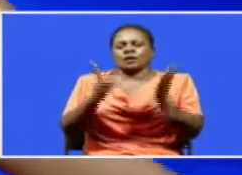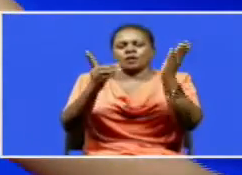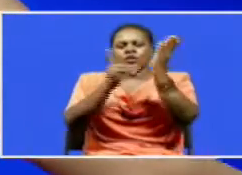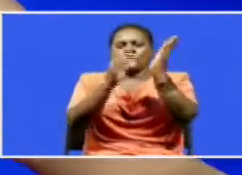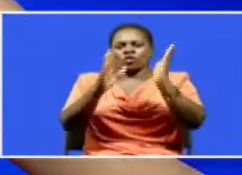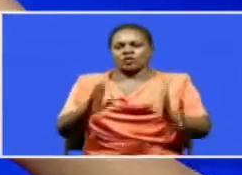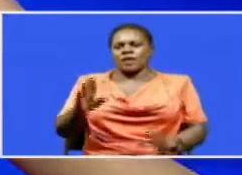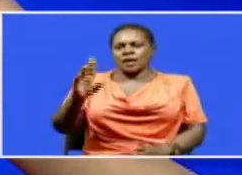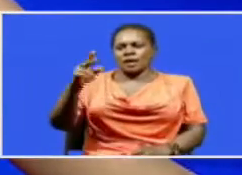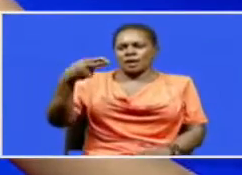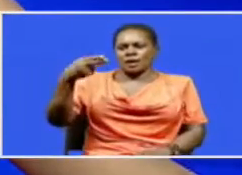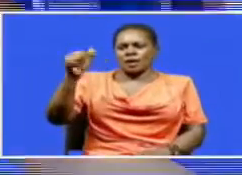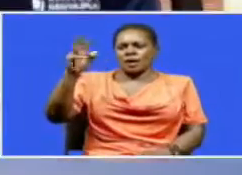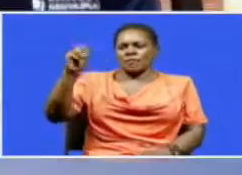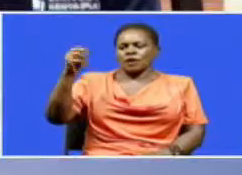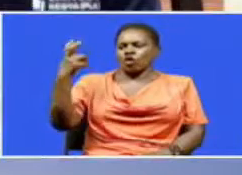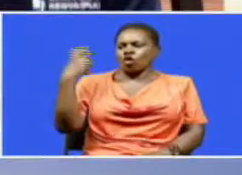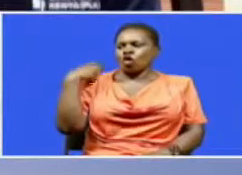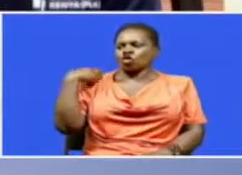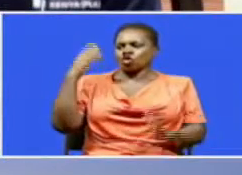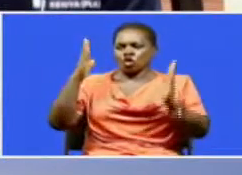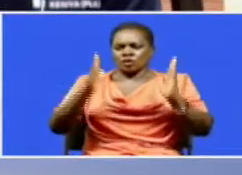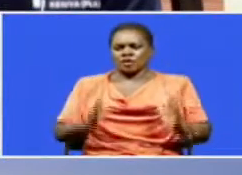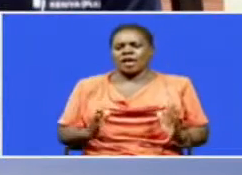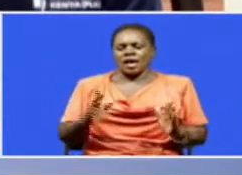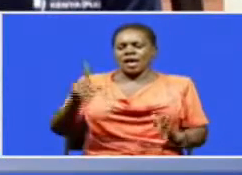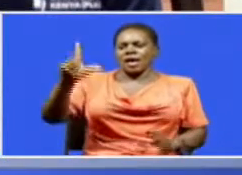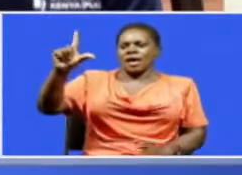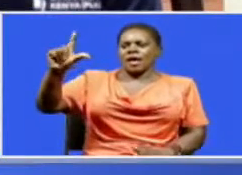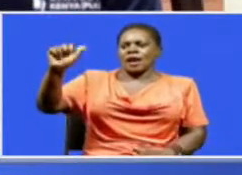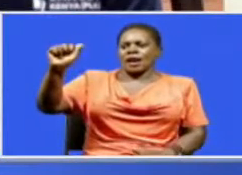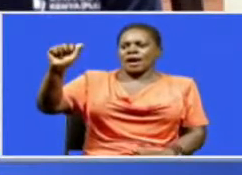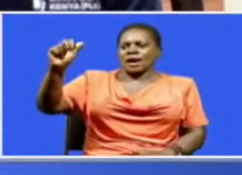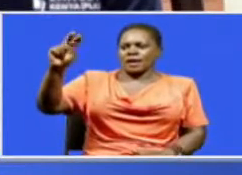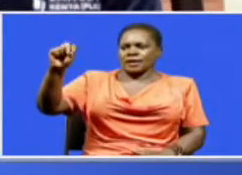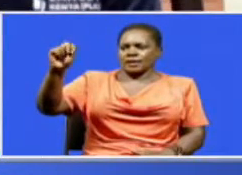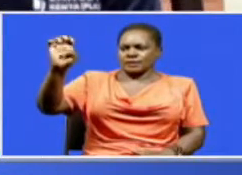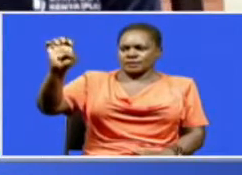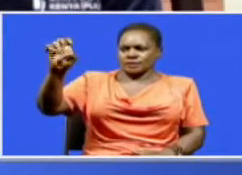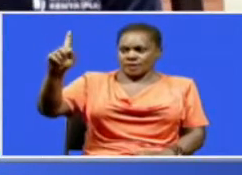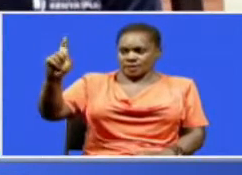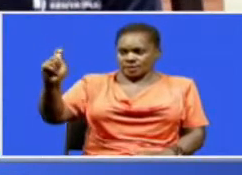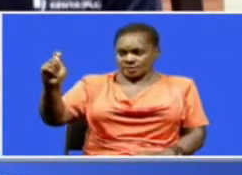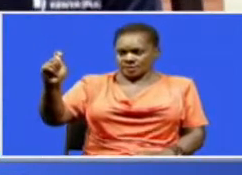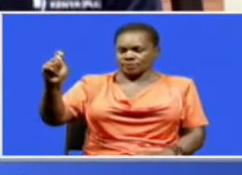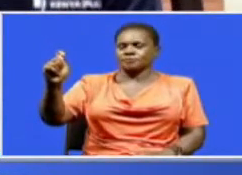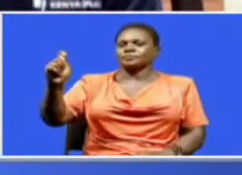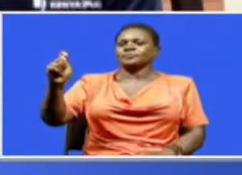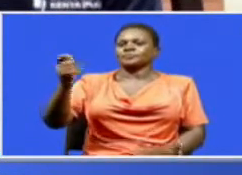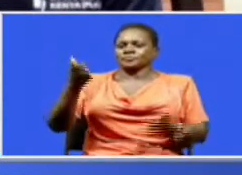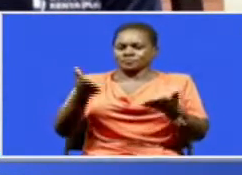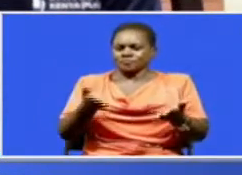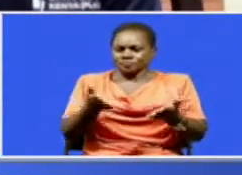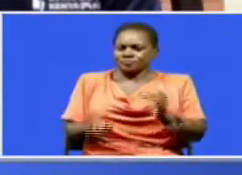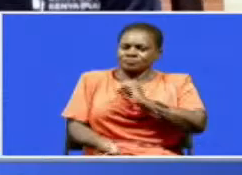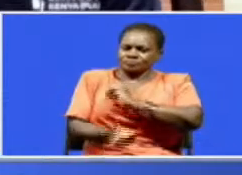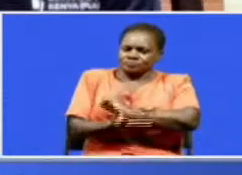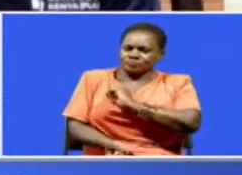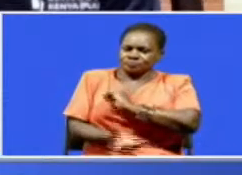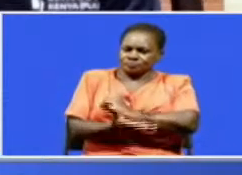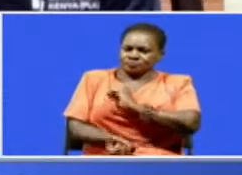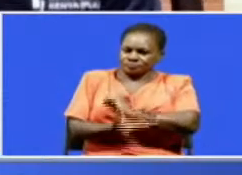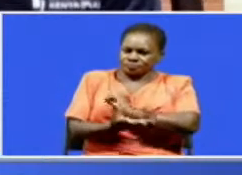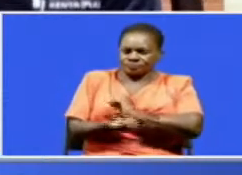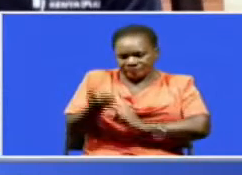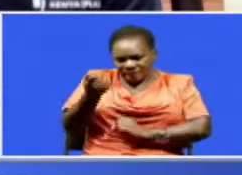Dr. Ahmed Kalebi, who's the chief consultant pathologist and group CEO at Lancet. And he is here to help us